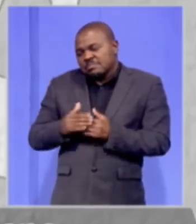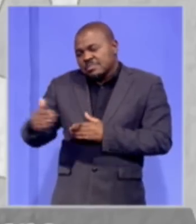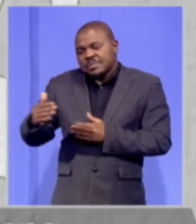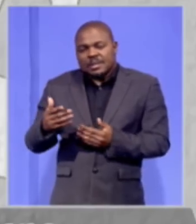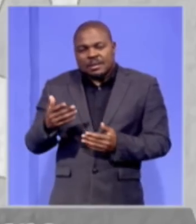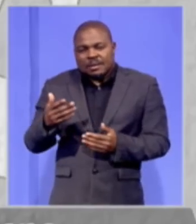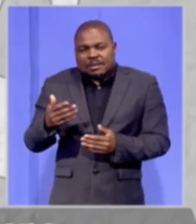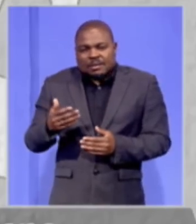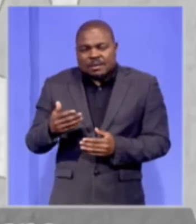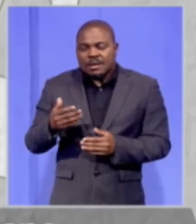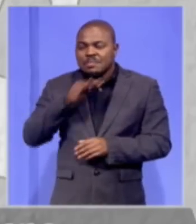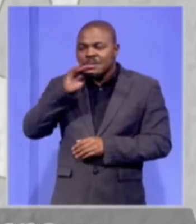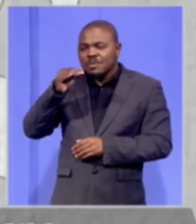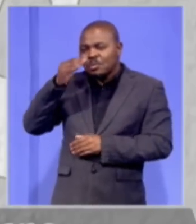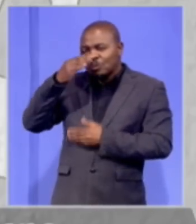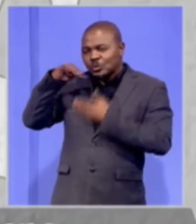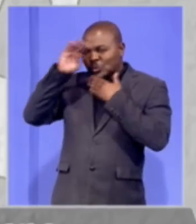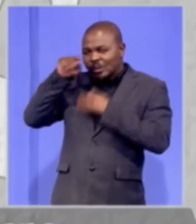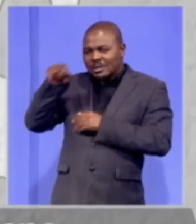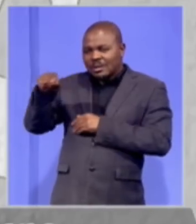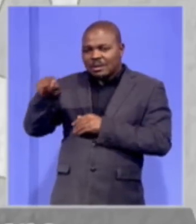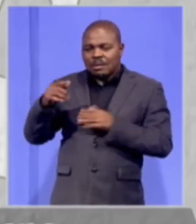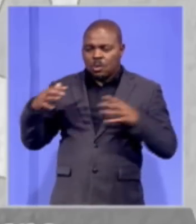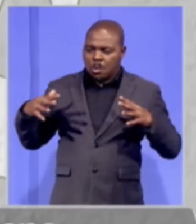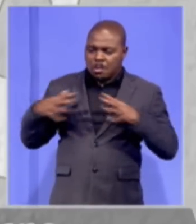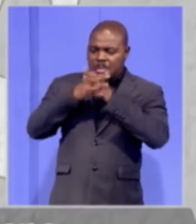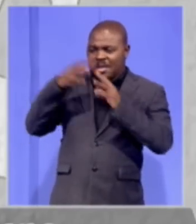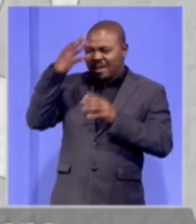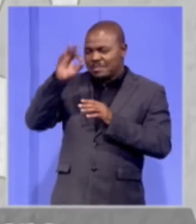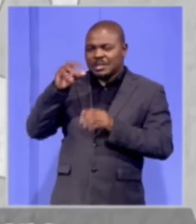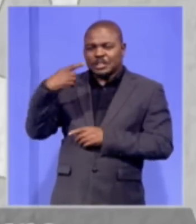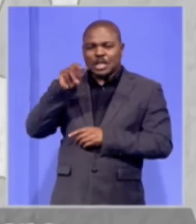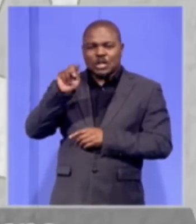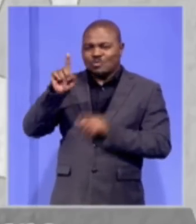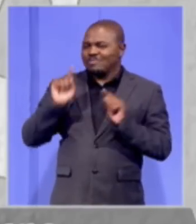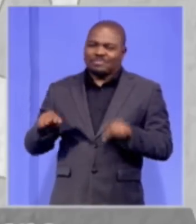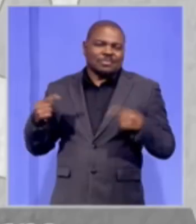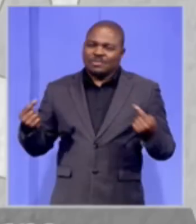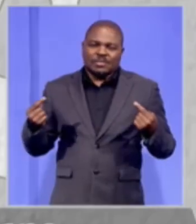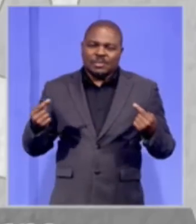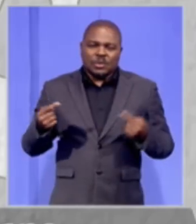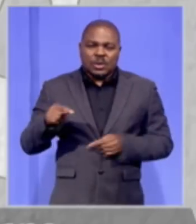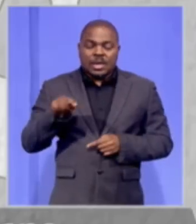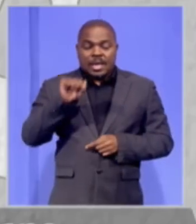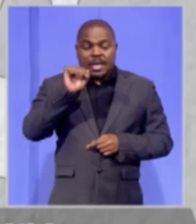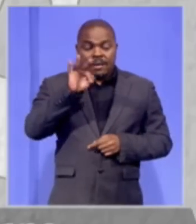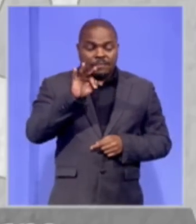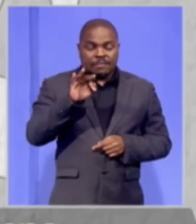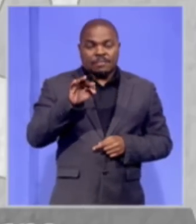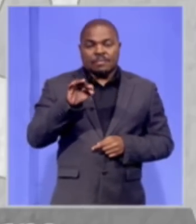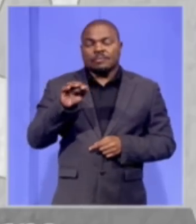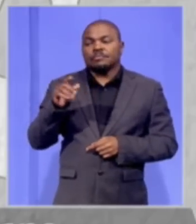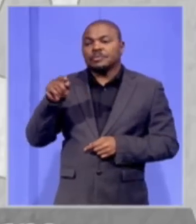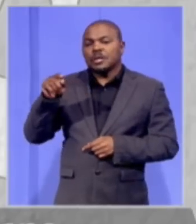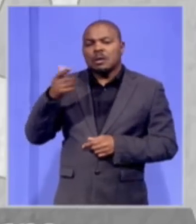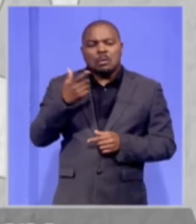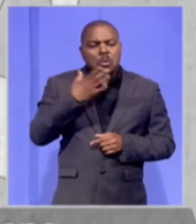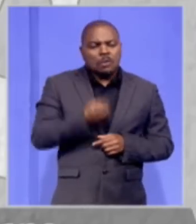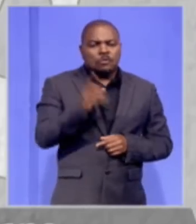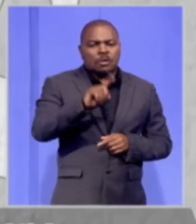lebaka le tla etsa hona ha ya Botswana e be le puso ya kopanelo. Puso ya kopanelo e etsahala mo e leng hore re na